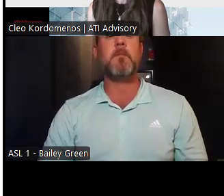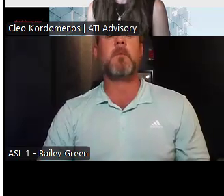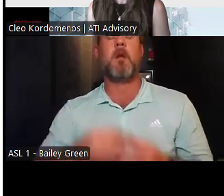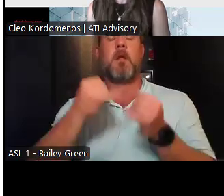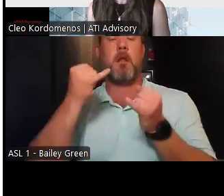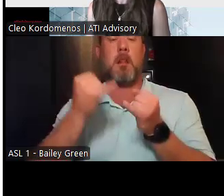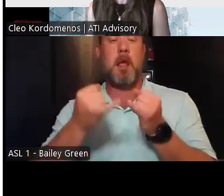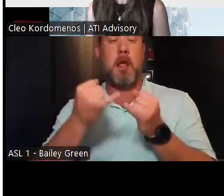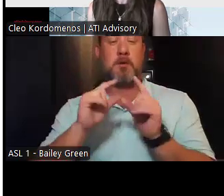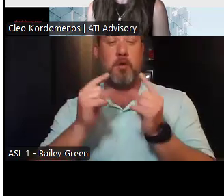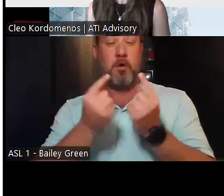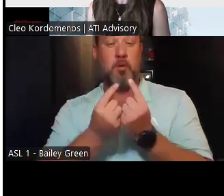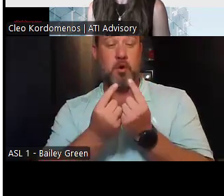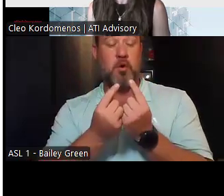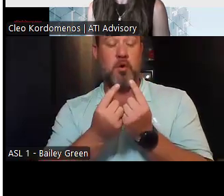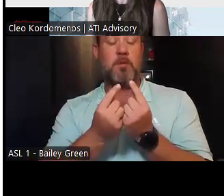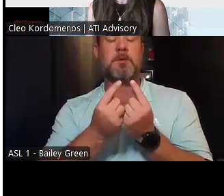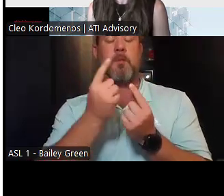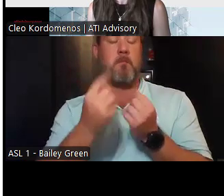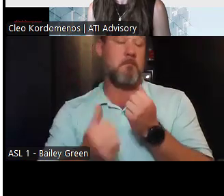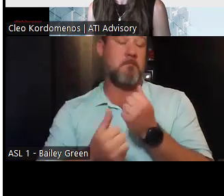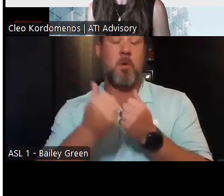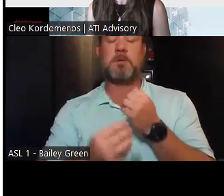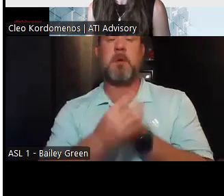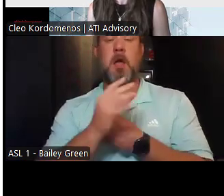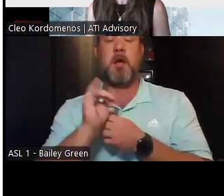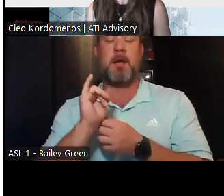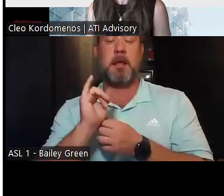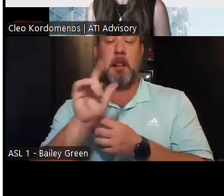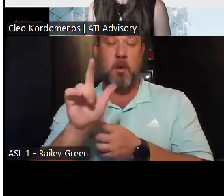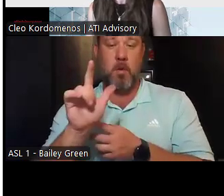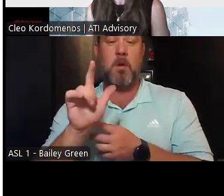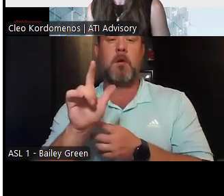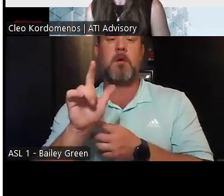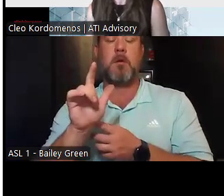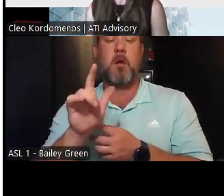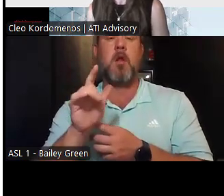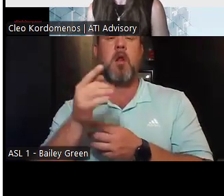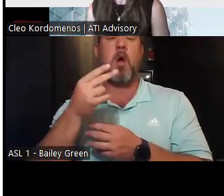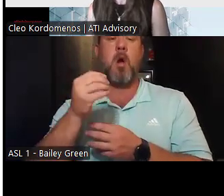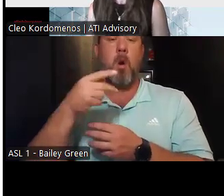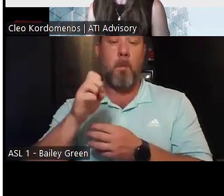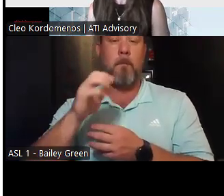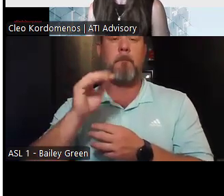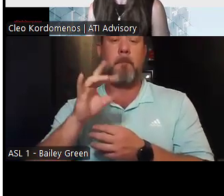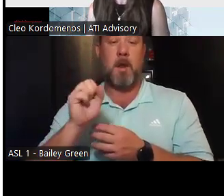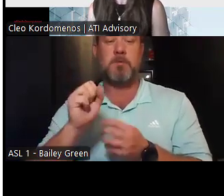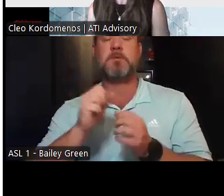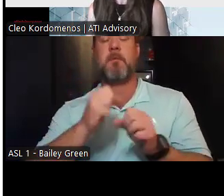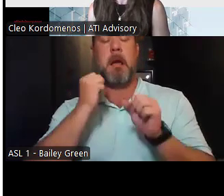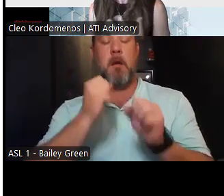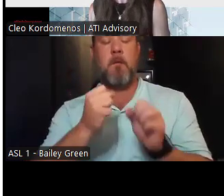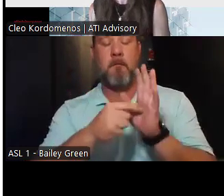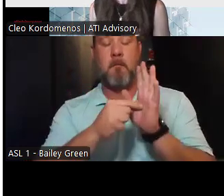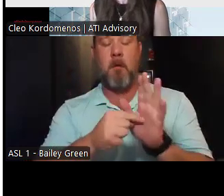group's favorite and one of the most inspiring in Illinois, their Hope Meadows program offers a quite powerful model